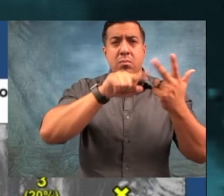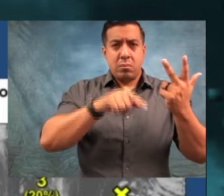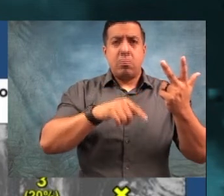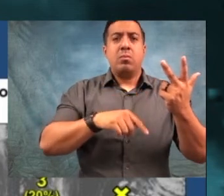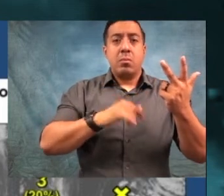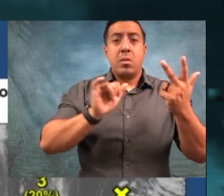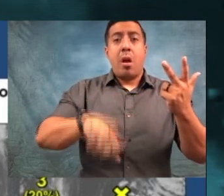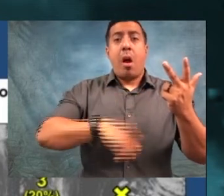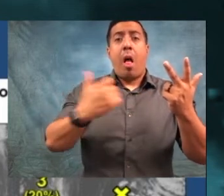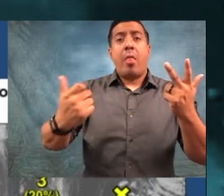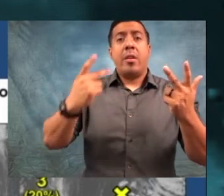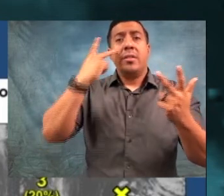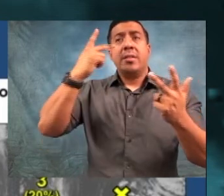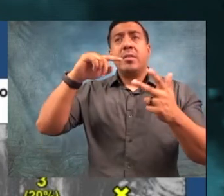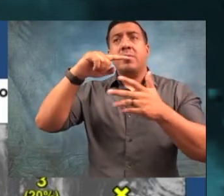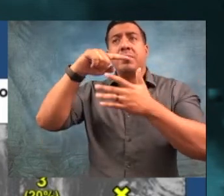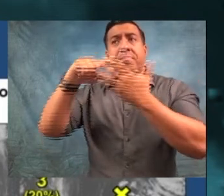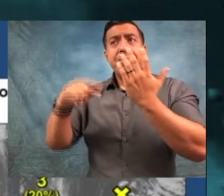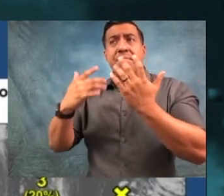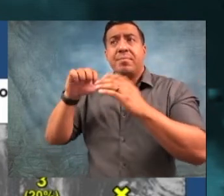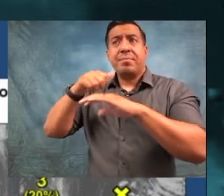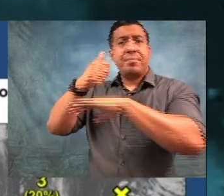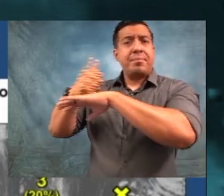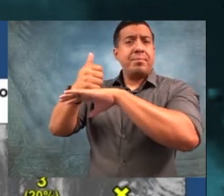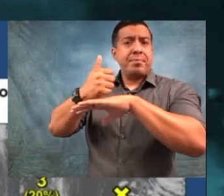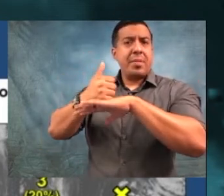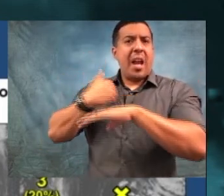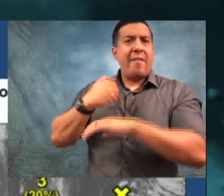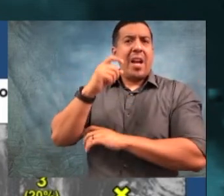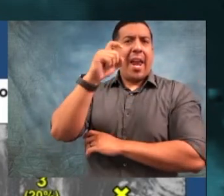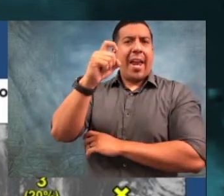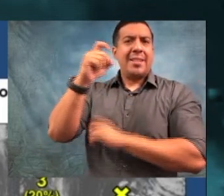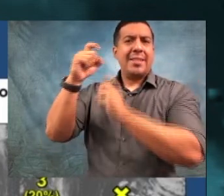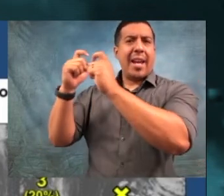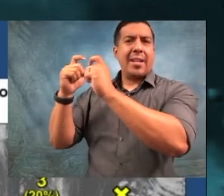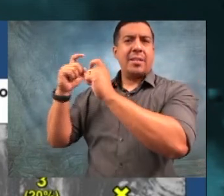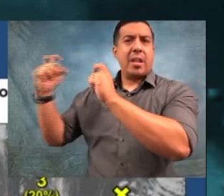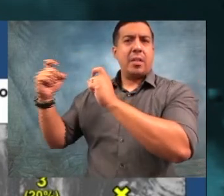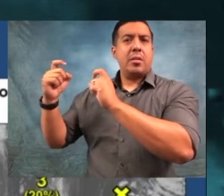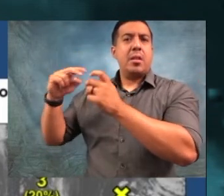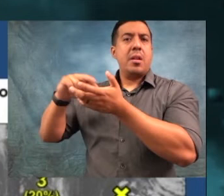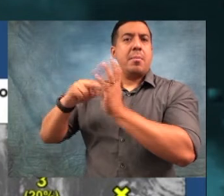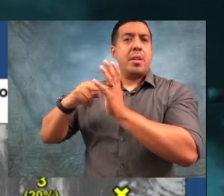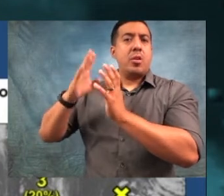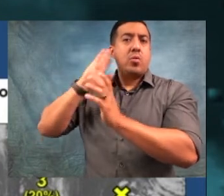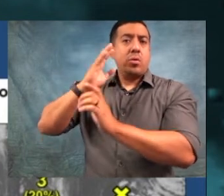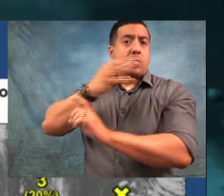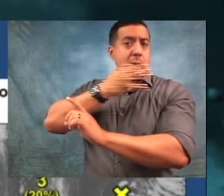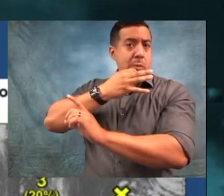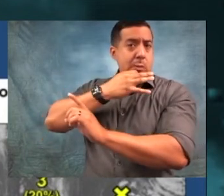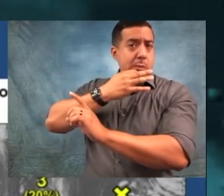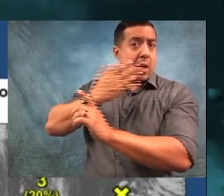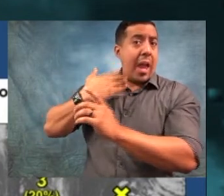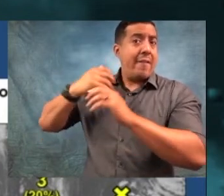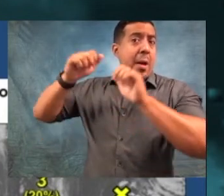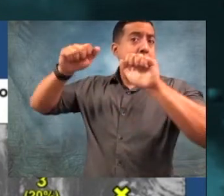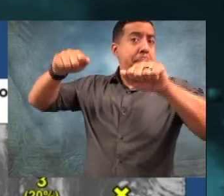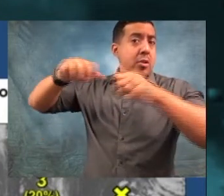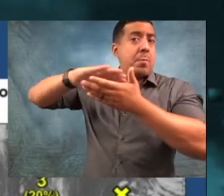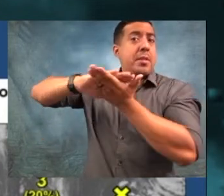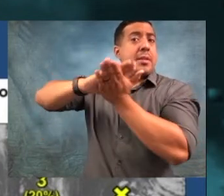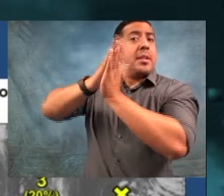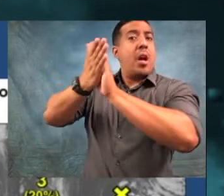Storm Vicky. And then notice the 3 other features plotted there with X's. Those are